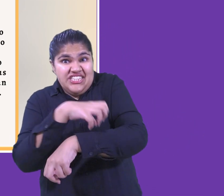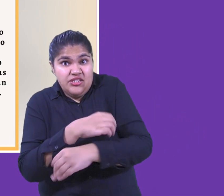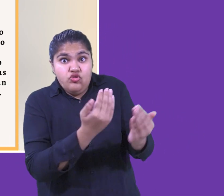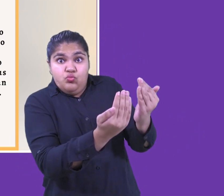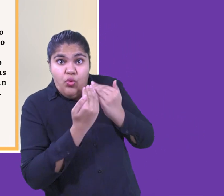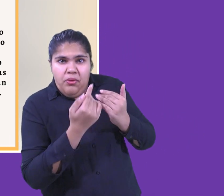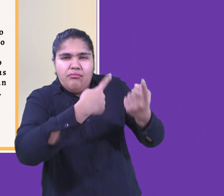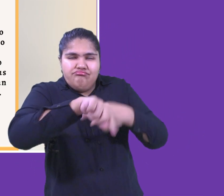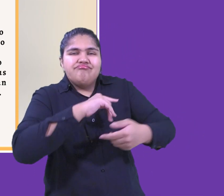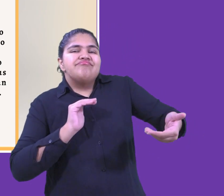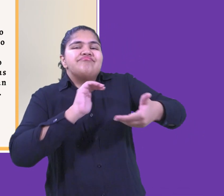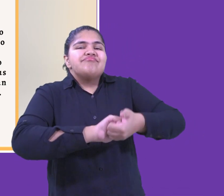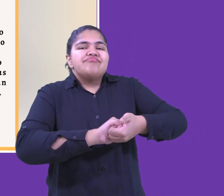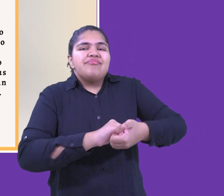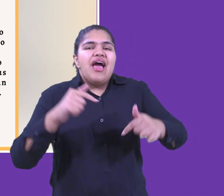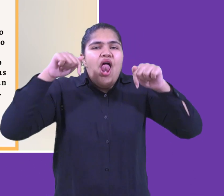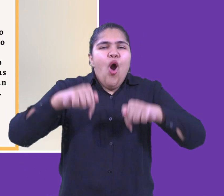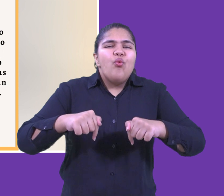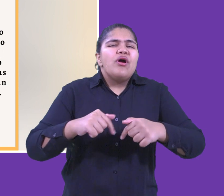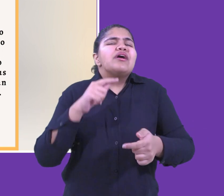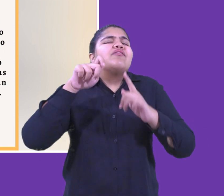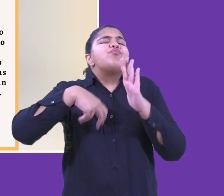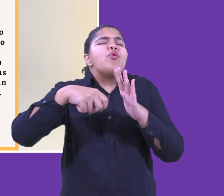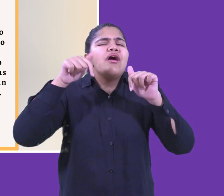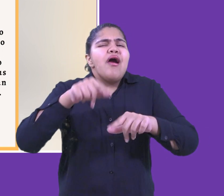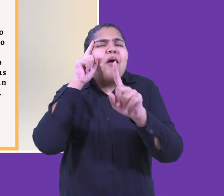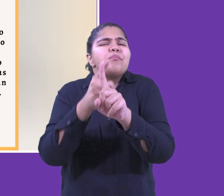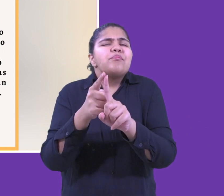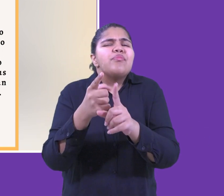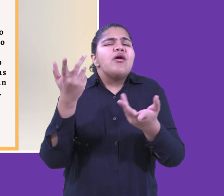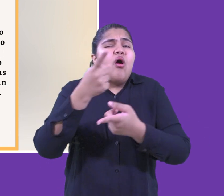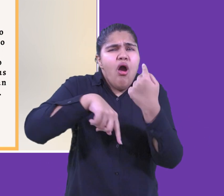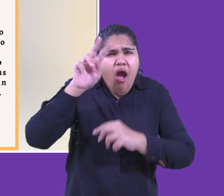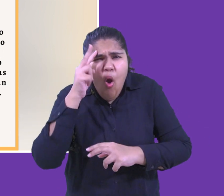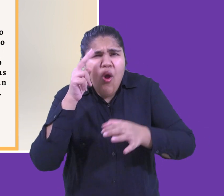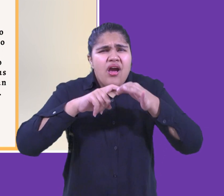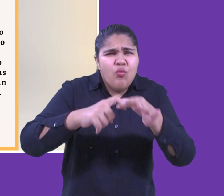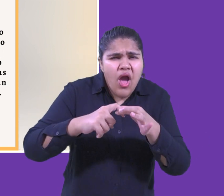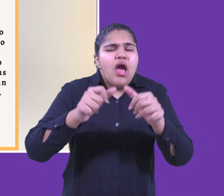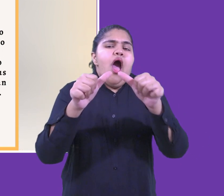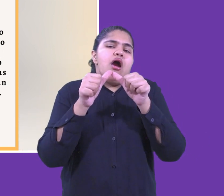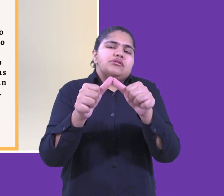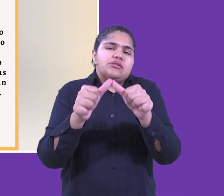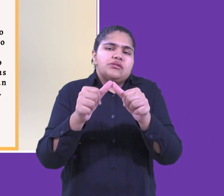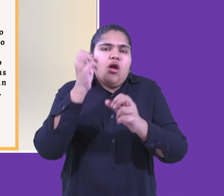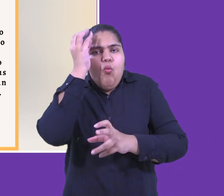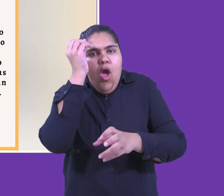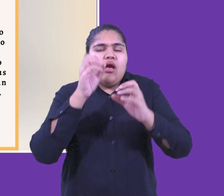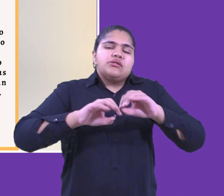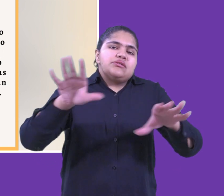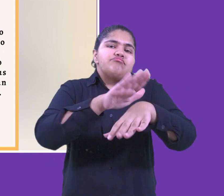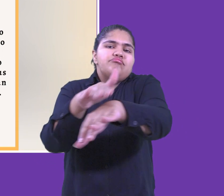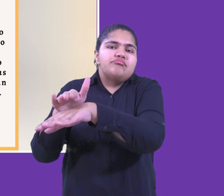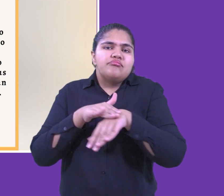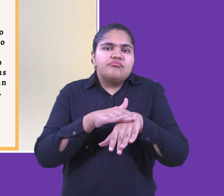community. This video series intends to answer various frequently asked questions asked by many of you and to educate the general